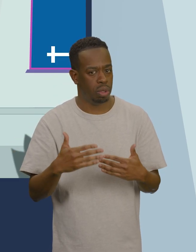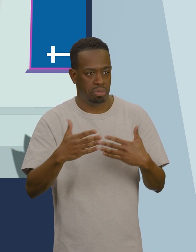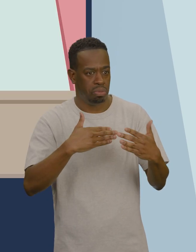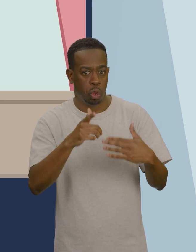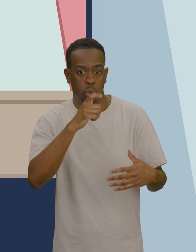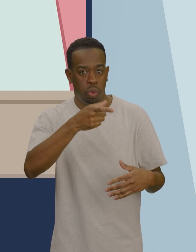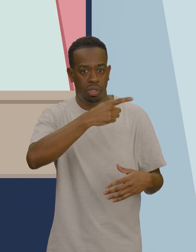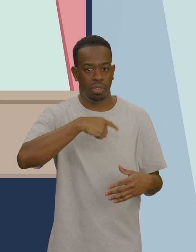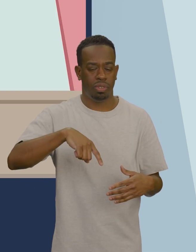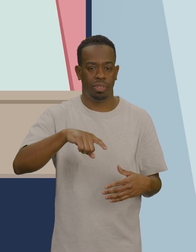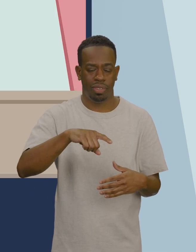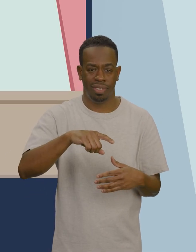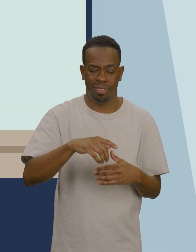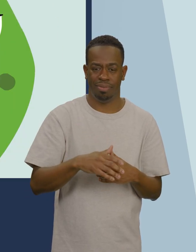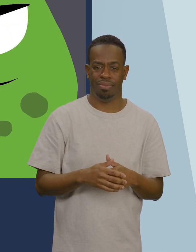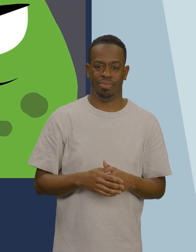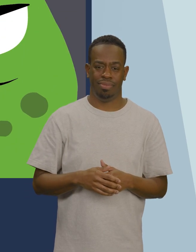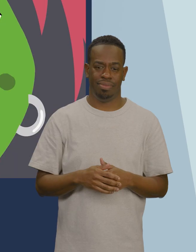matter who we were.